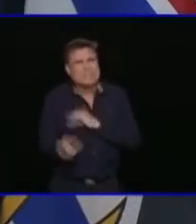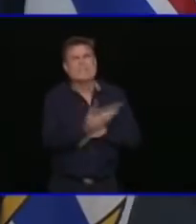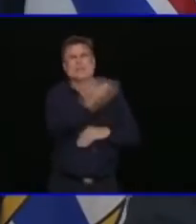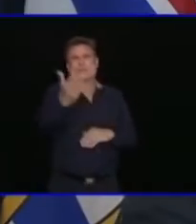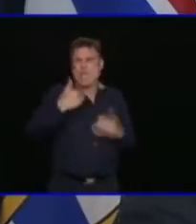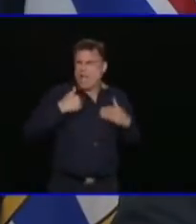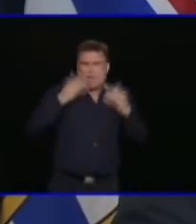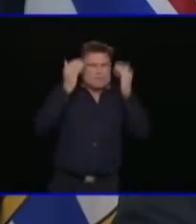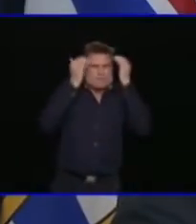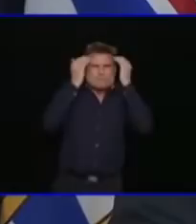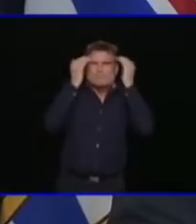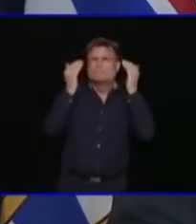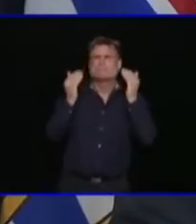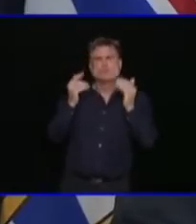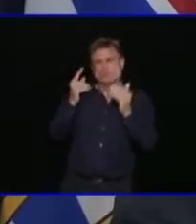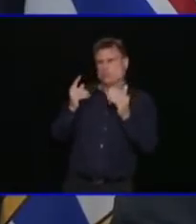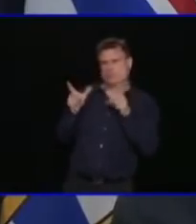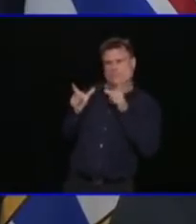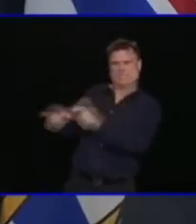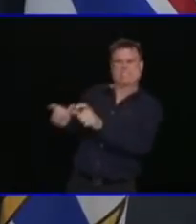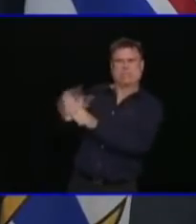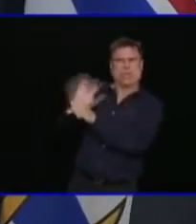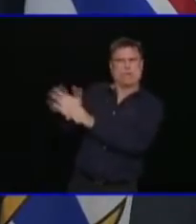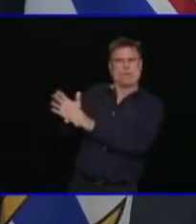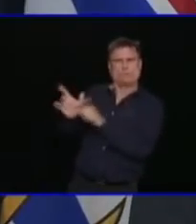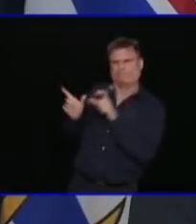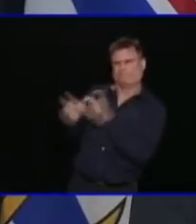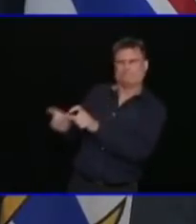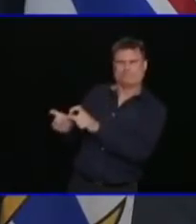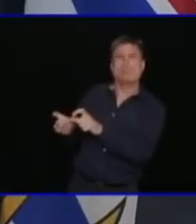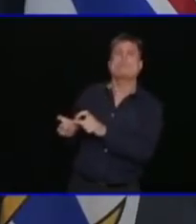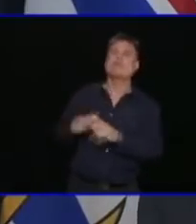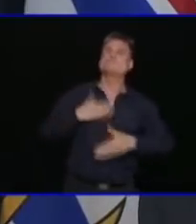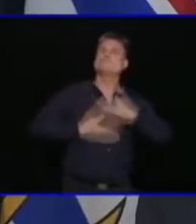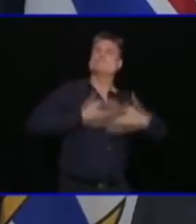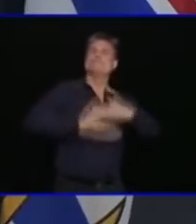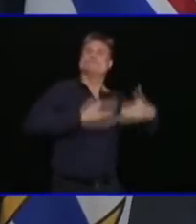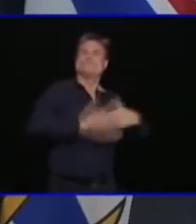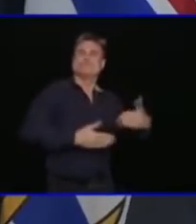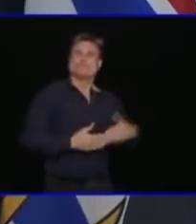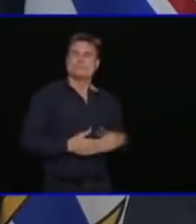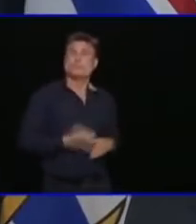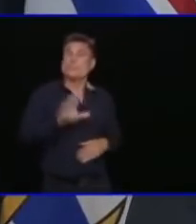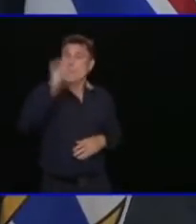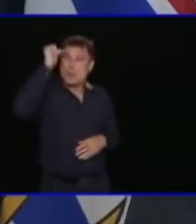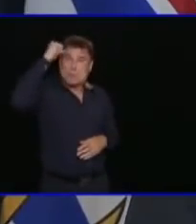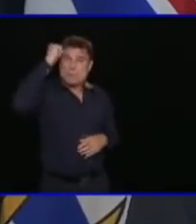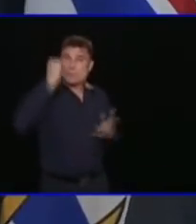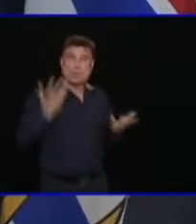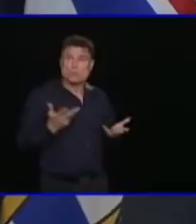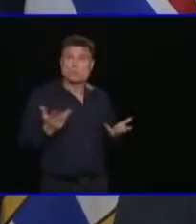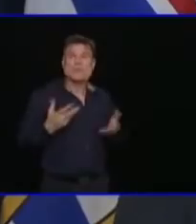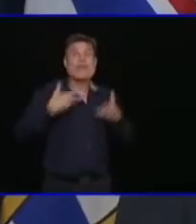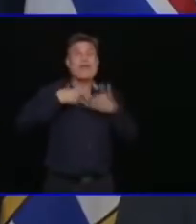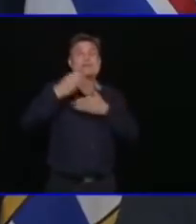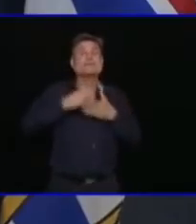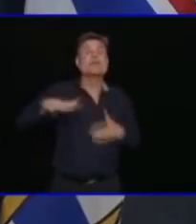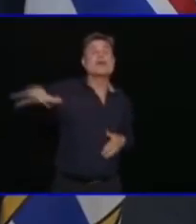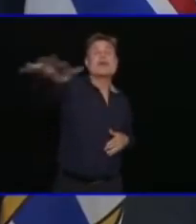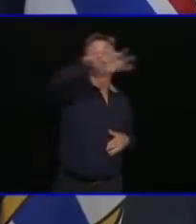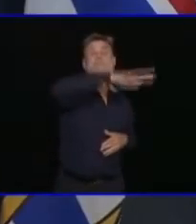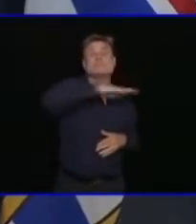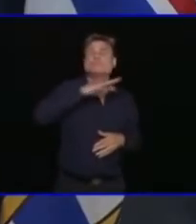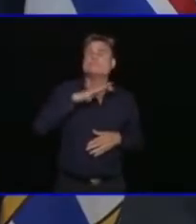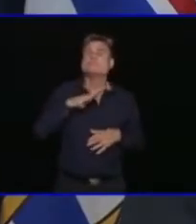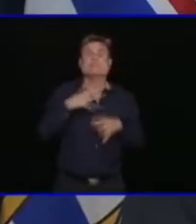to remember with COVID-19, being outside has a huge upside, and that there's safety in small numbers, we'll stop the spread and